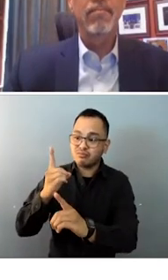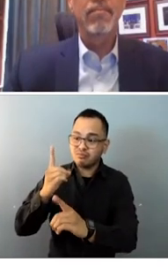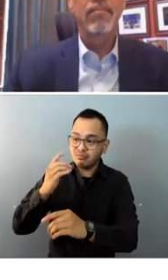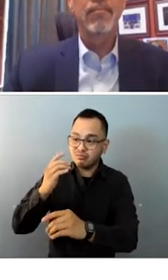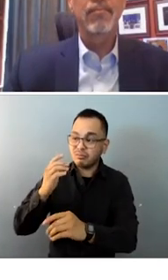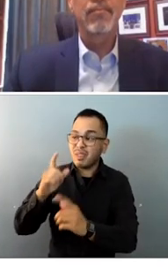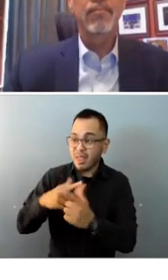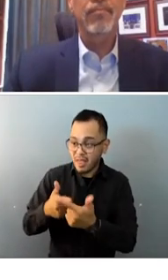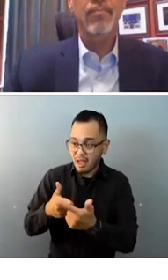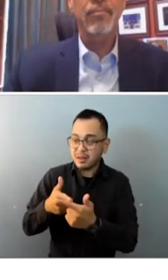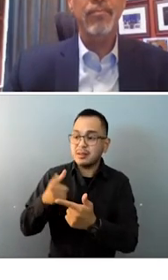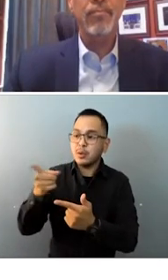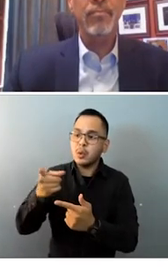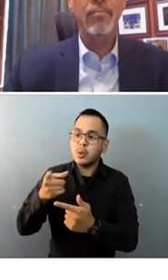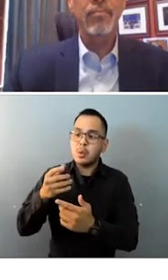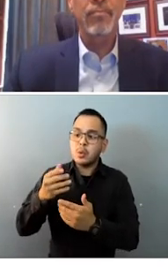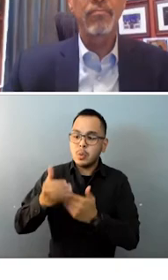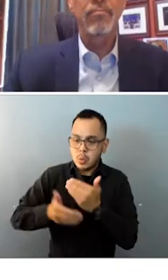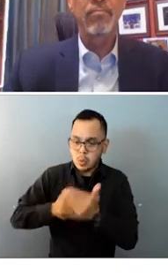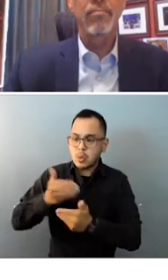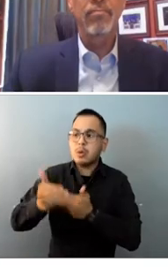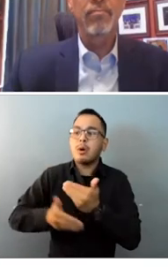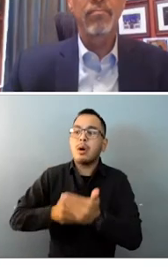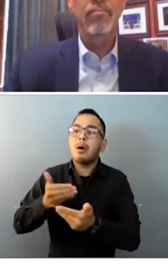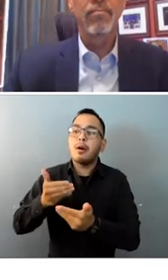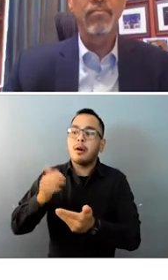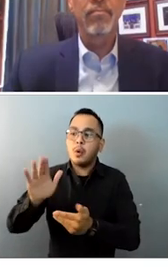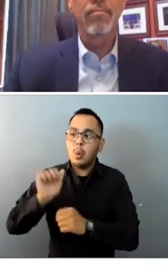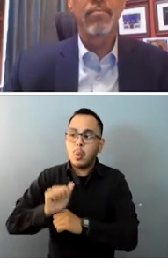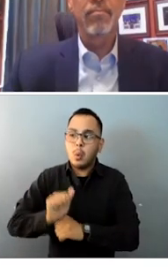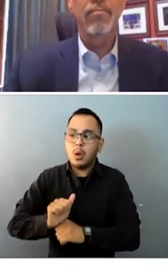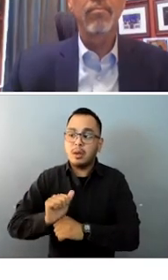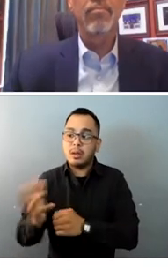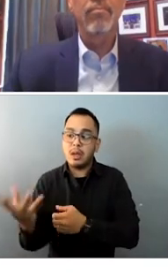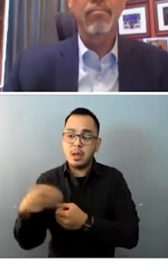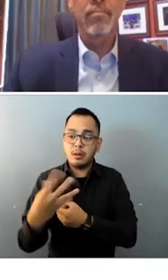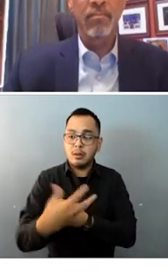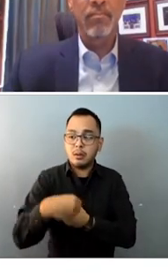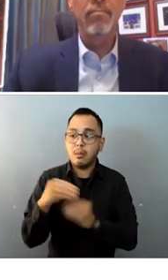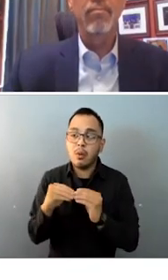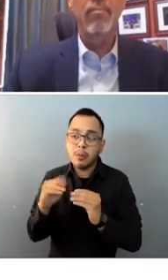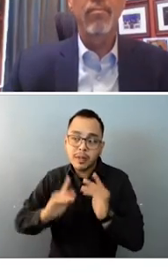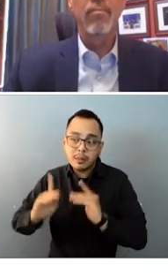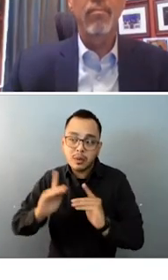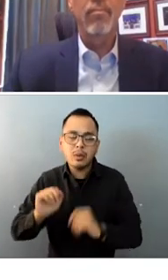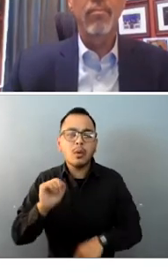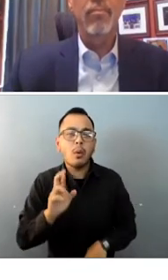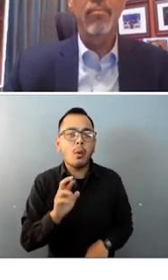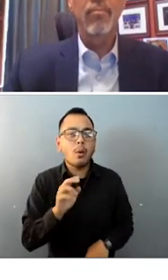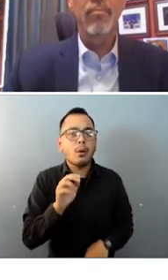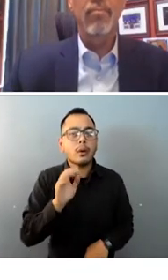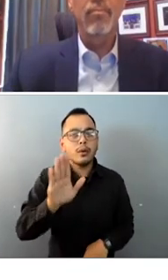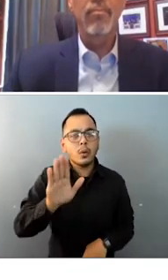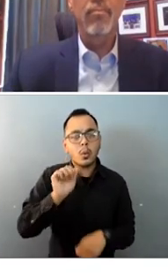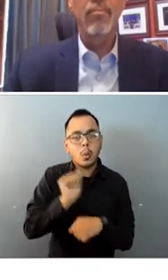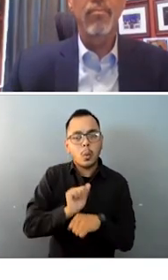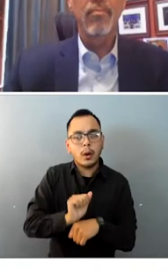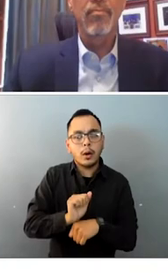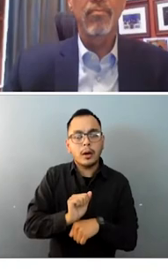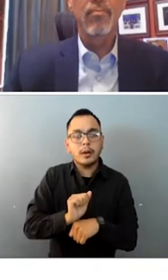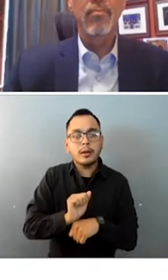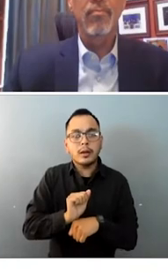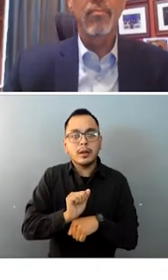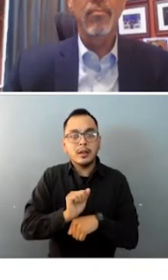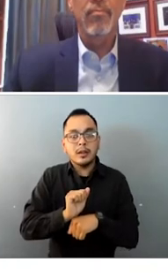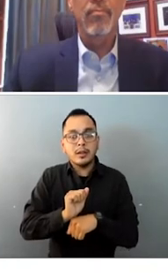then you were living this particular positionality of diversity? Or is it in part that the professional work